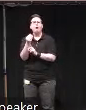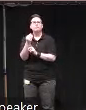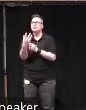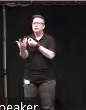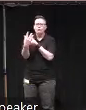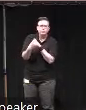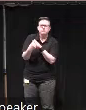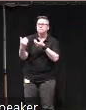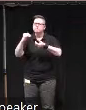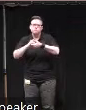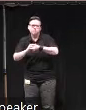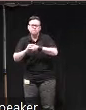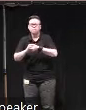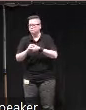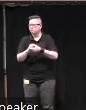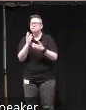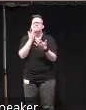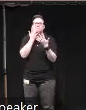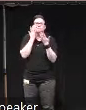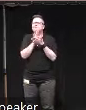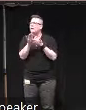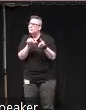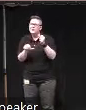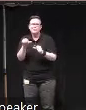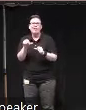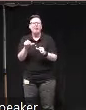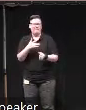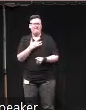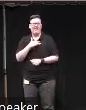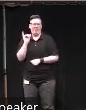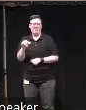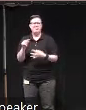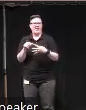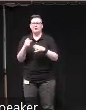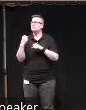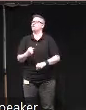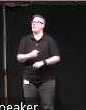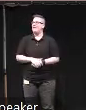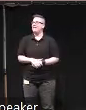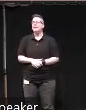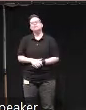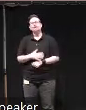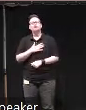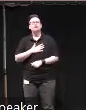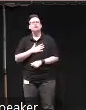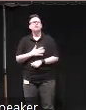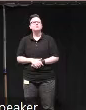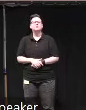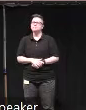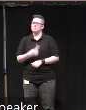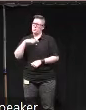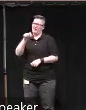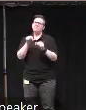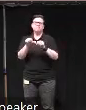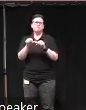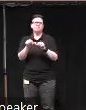and collaboration and geniality and kindness is one of our strengths. And that's something that we need to continue